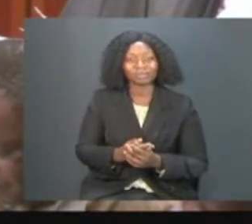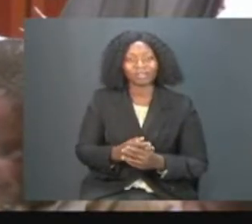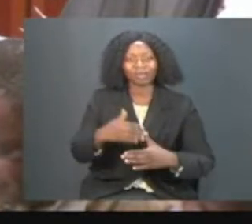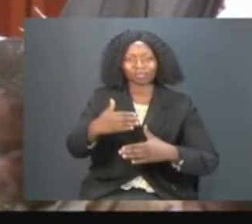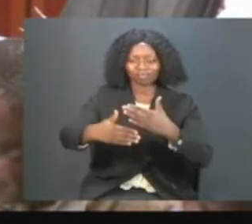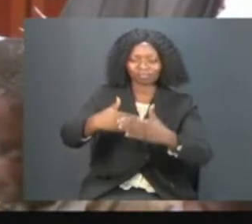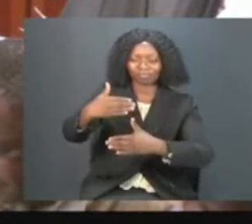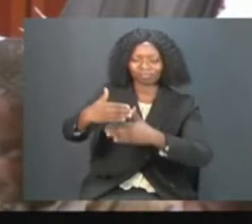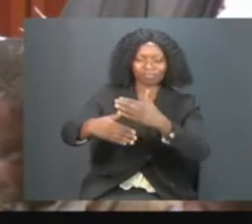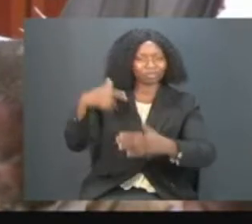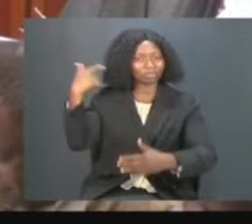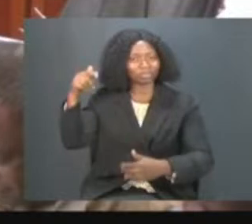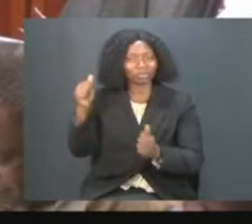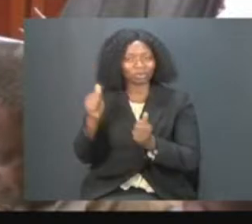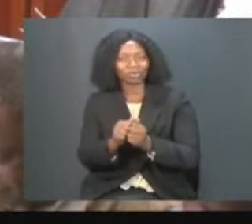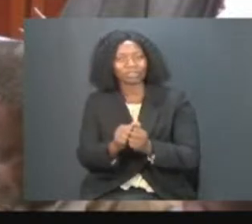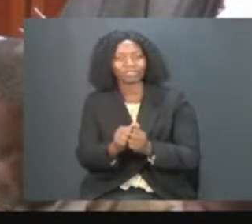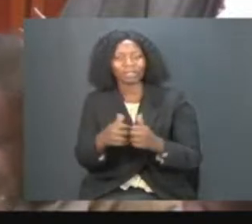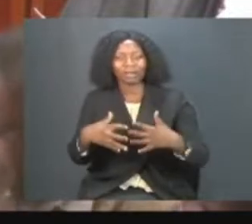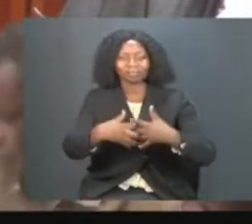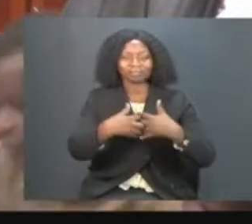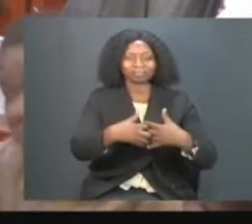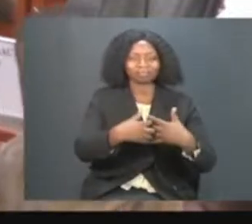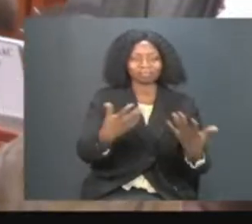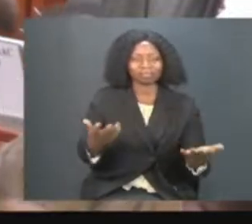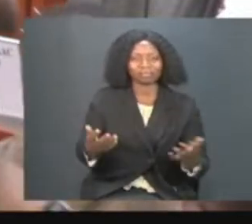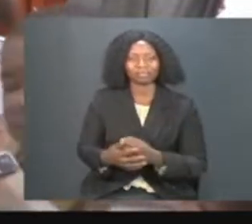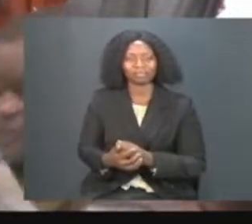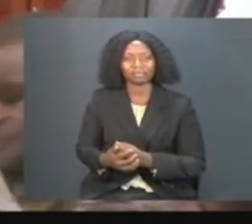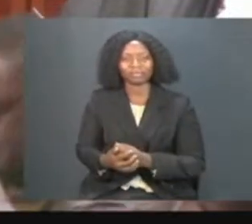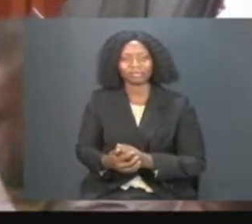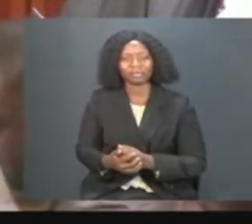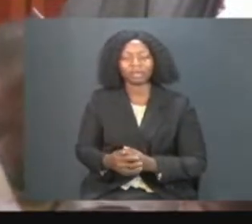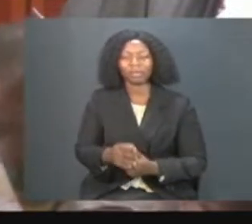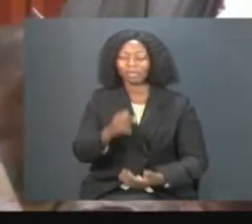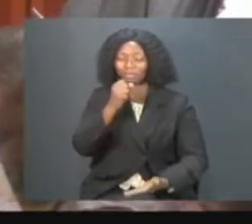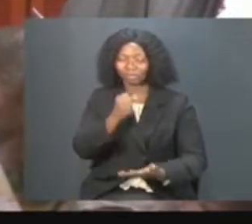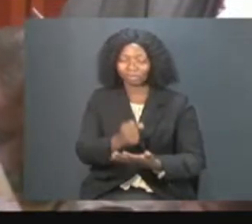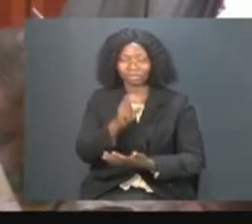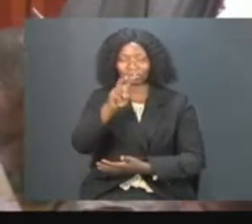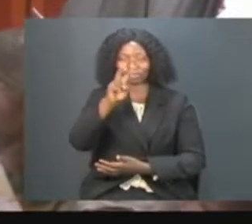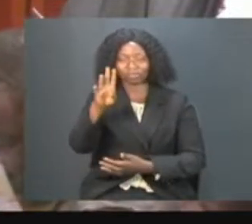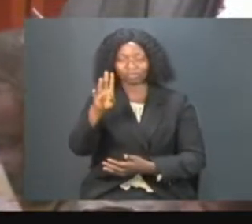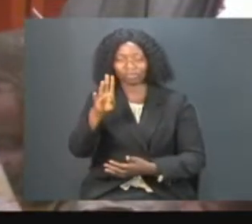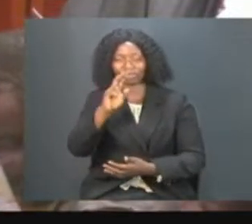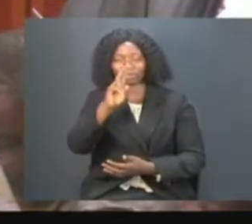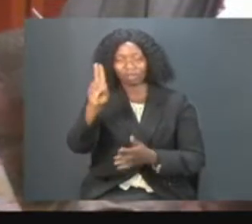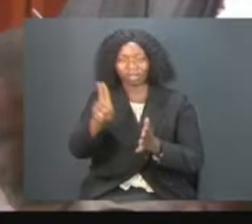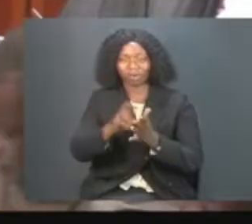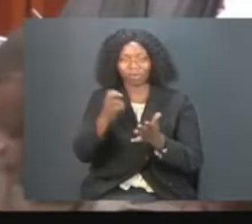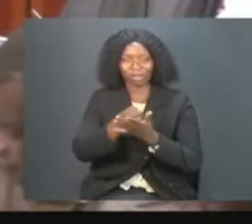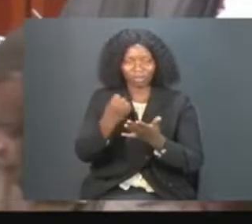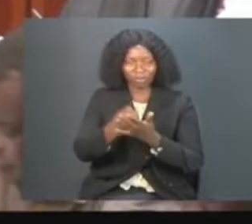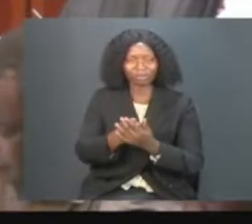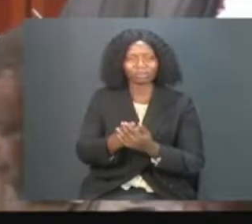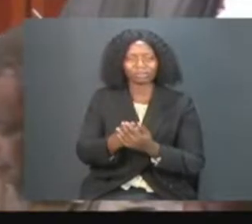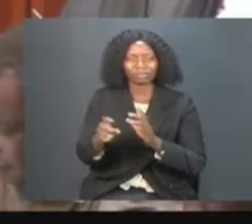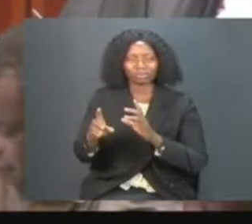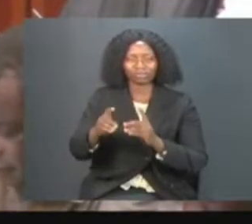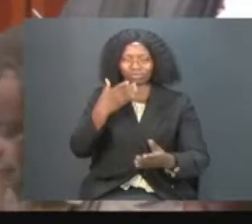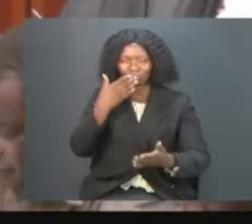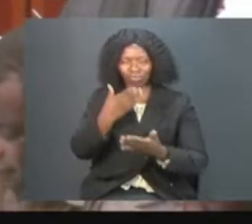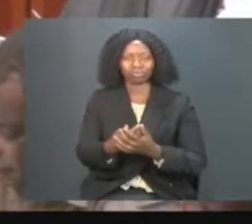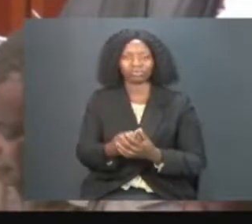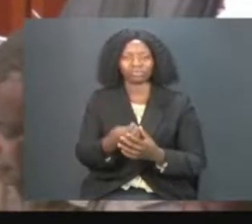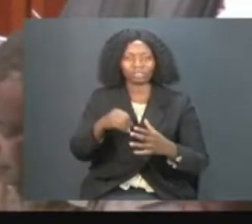processing gold with refineries, we are also making sure that 24-hour economy deliver the volumes that we need